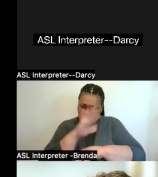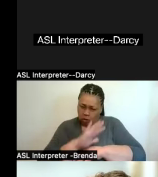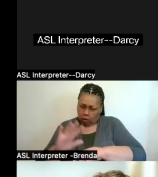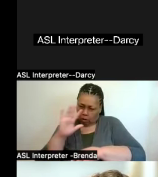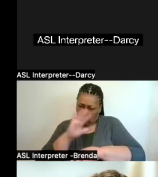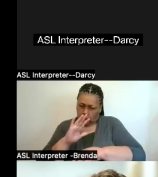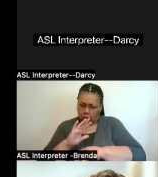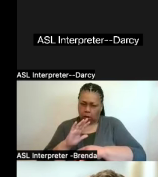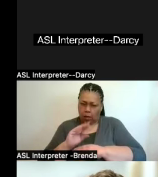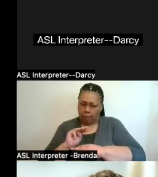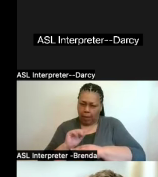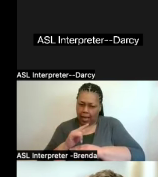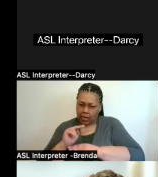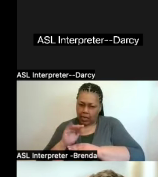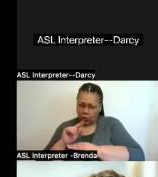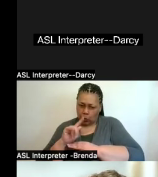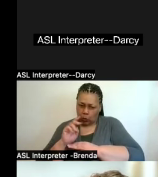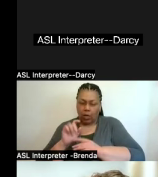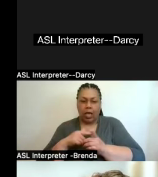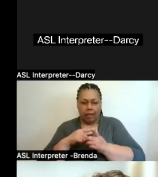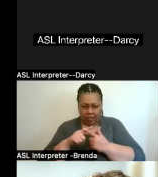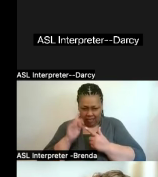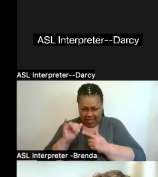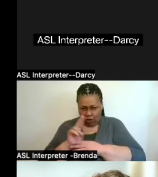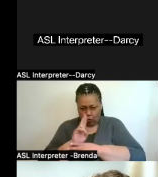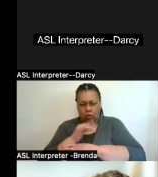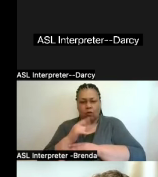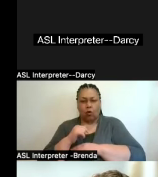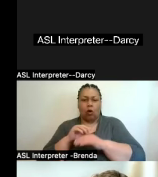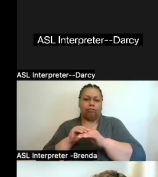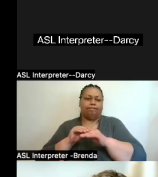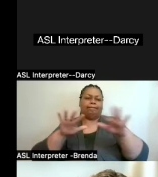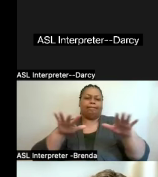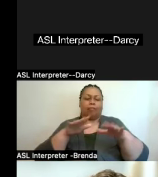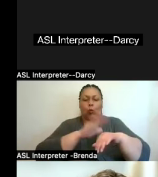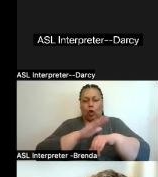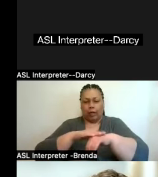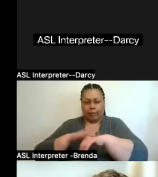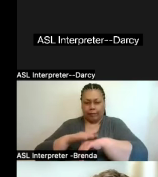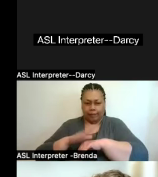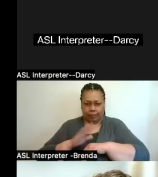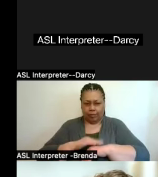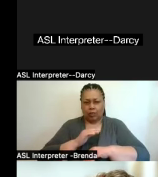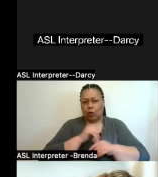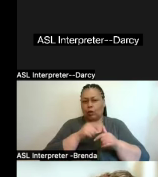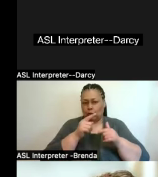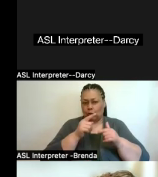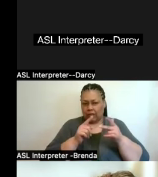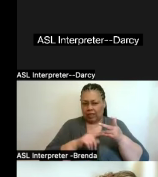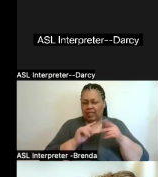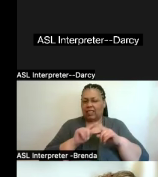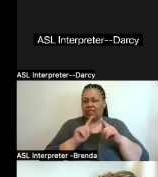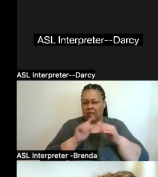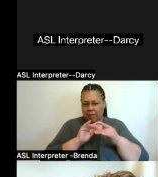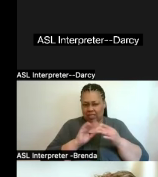the alert products, and that forms the Shake Alert message. So we see those three different message types here.